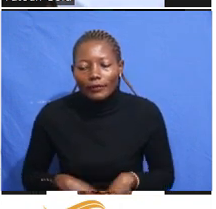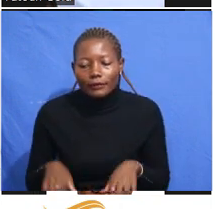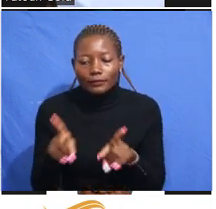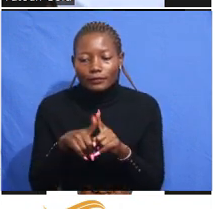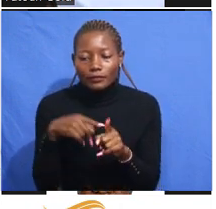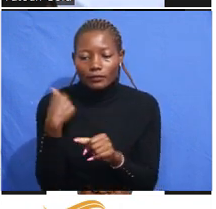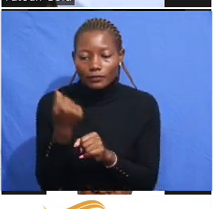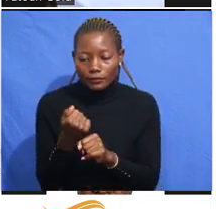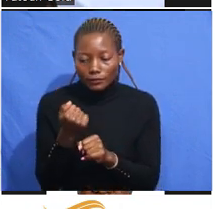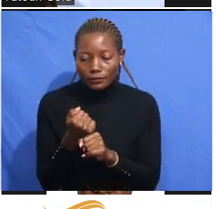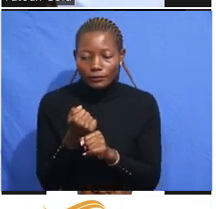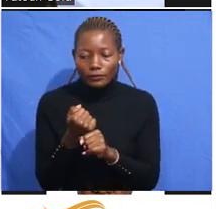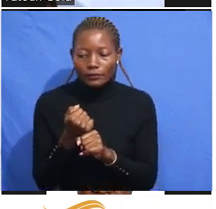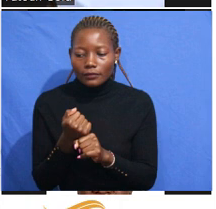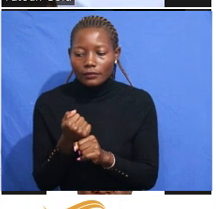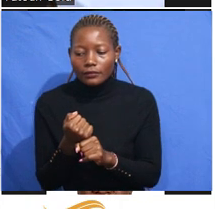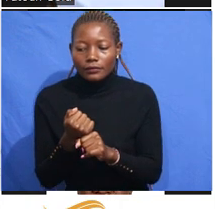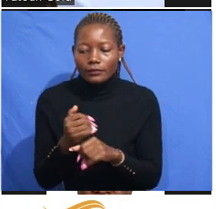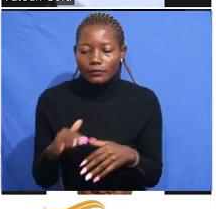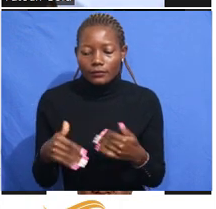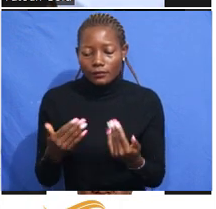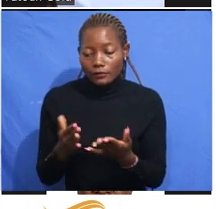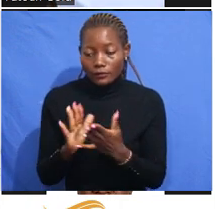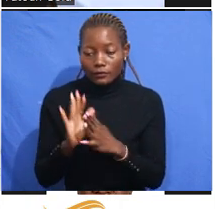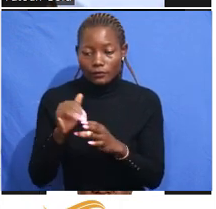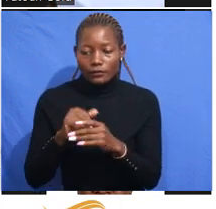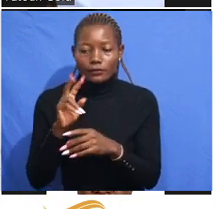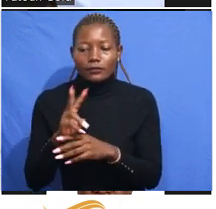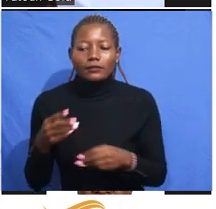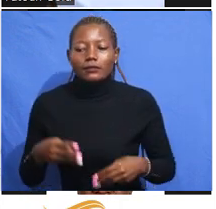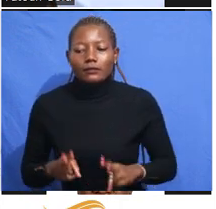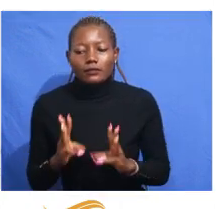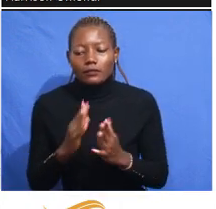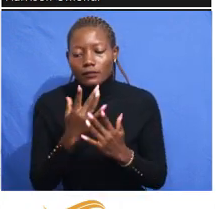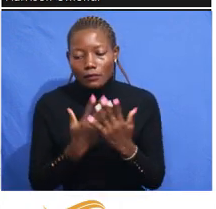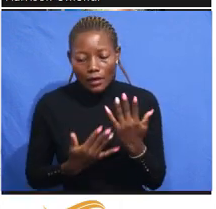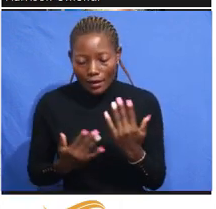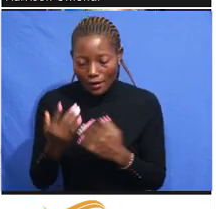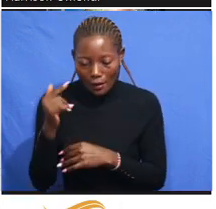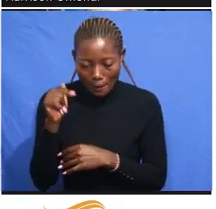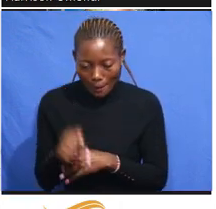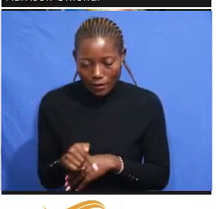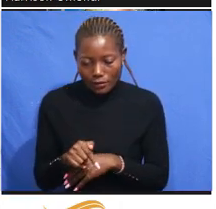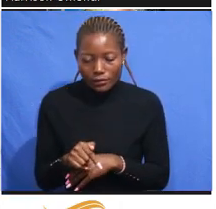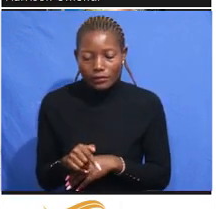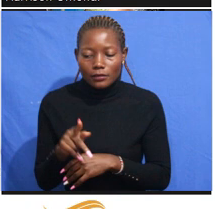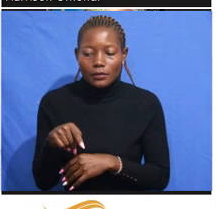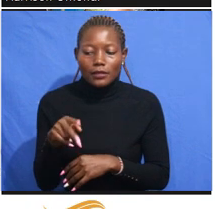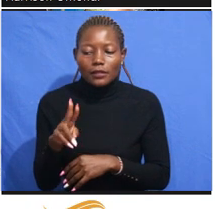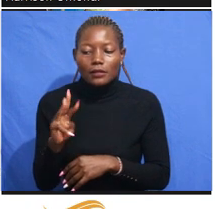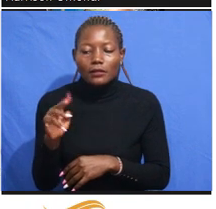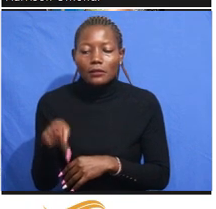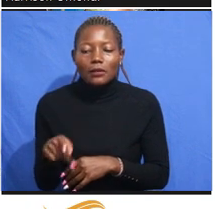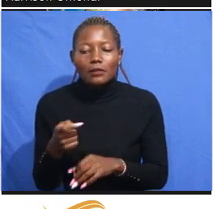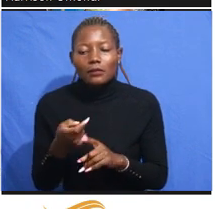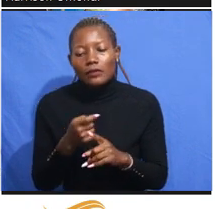operates in a twofold way. Blood needs to be pumped from the heart to the